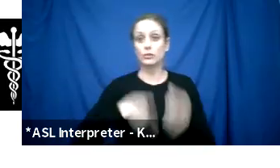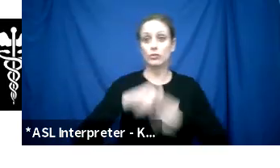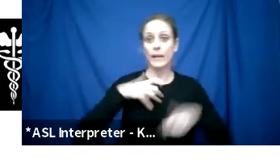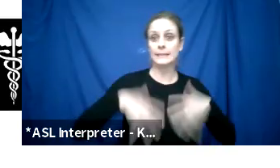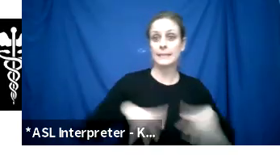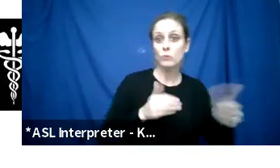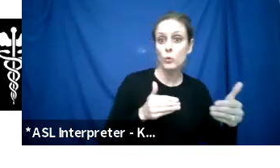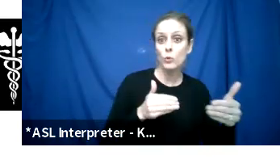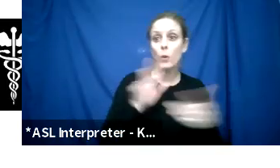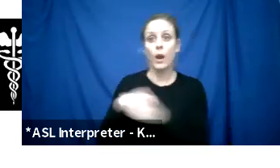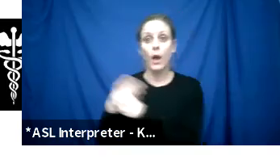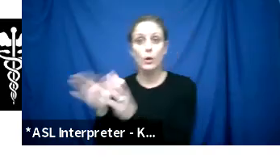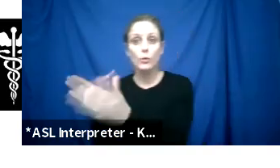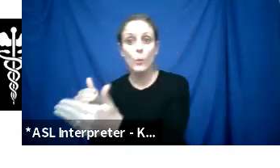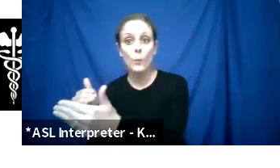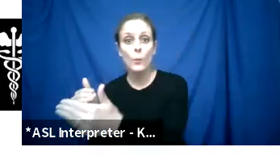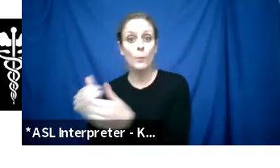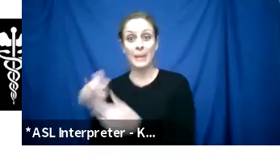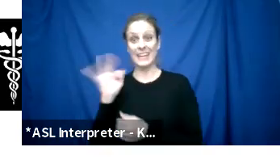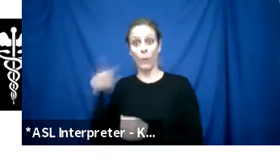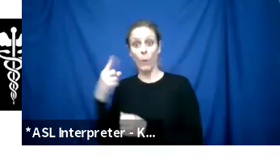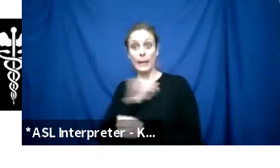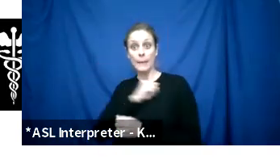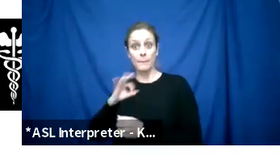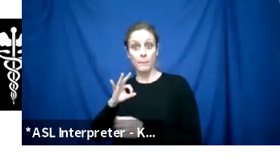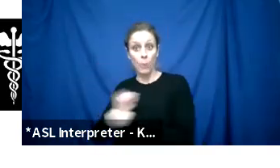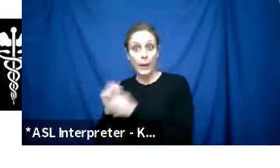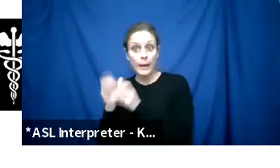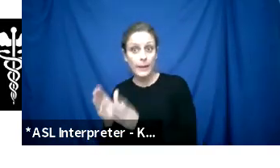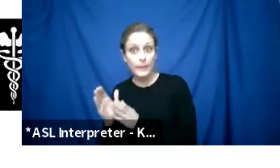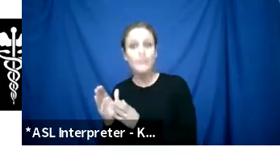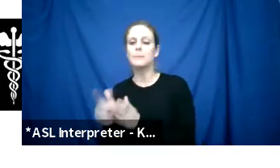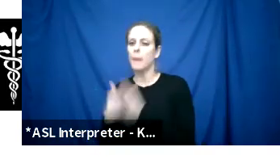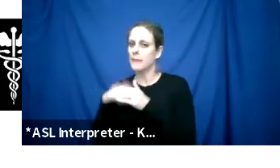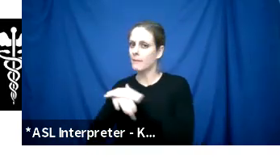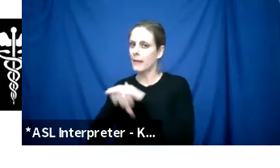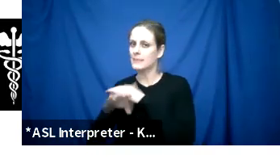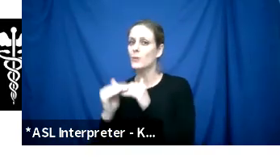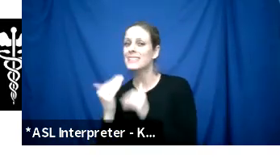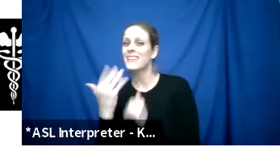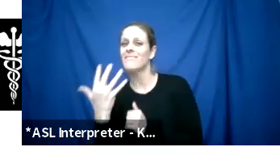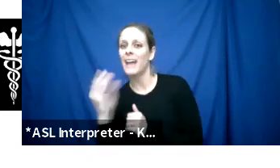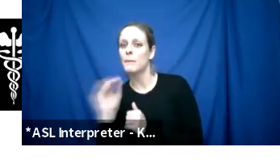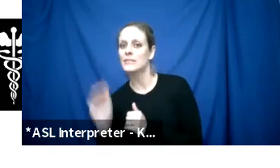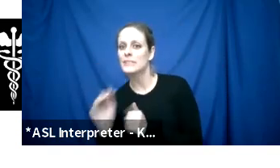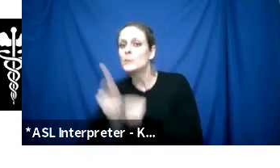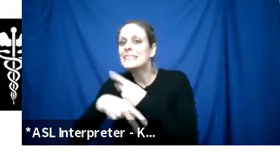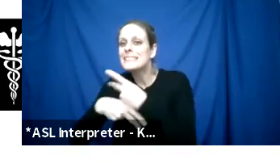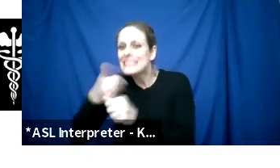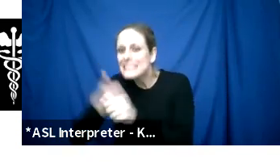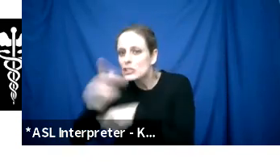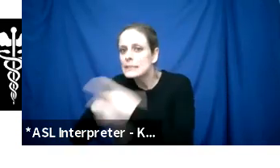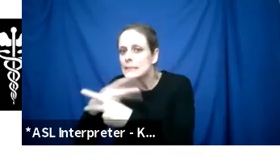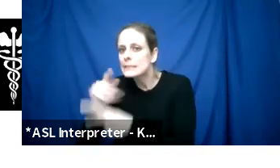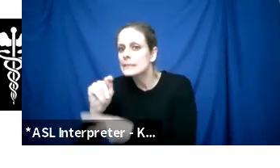room, even if it's employee only, a locker room, access to at least 5% of each type of locker. And